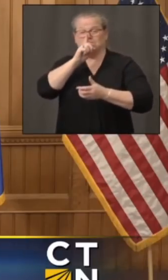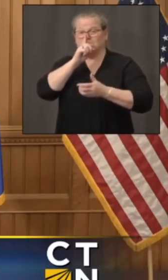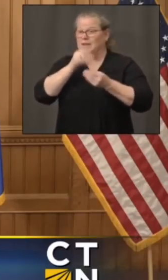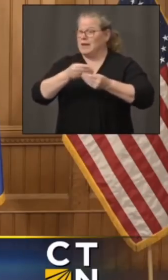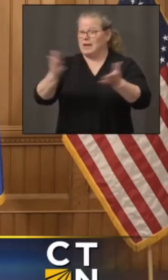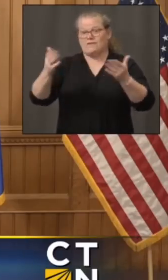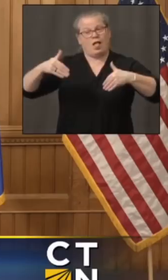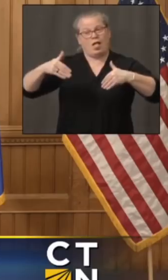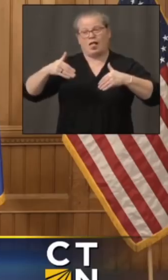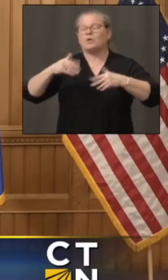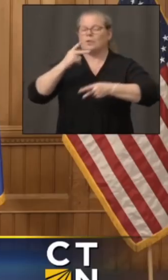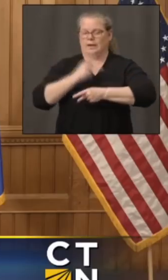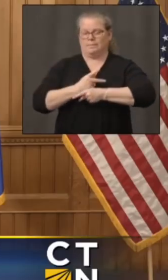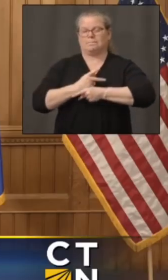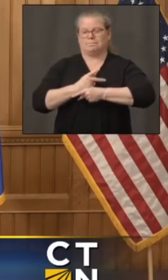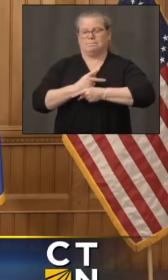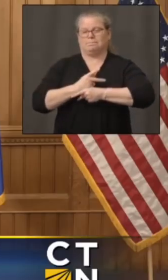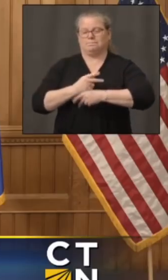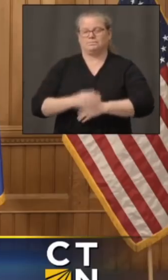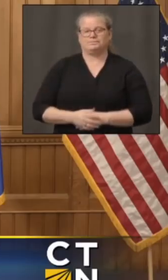WTIC 1080 News.